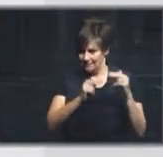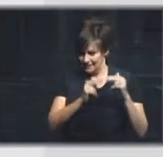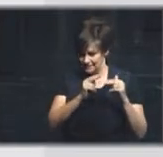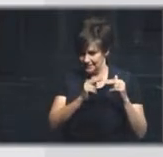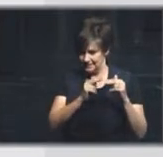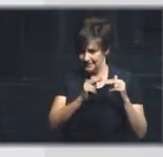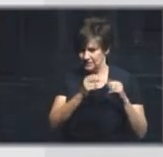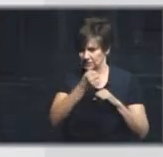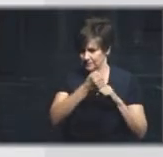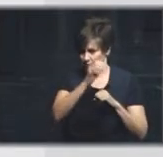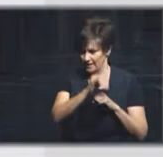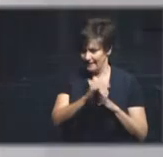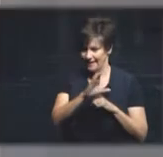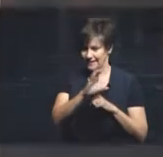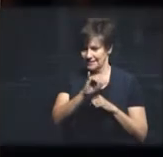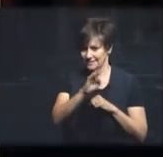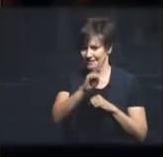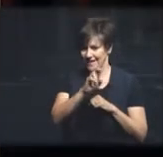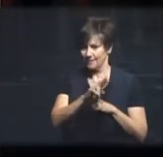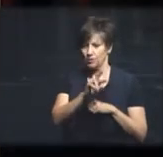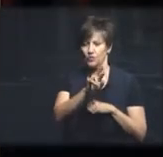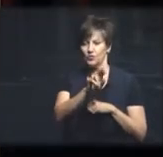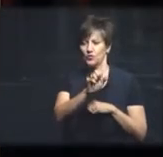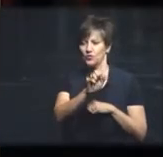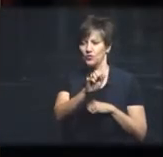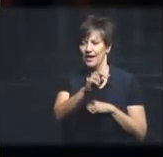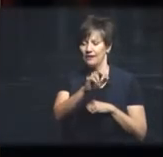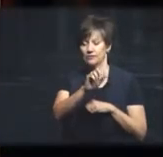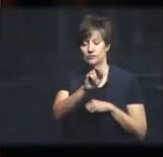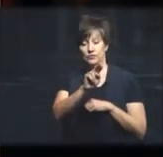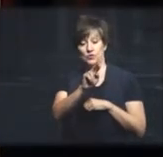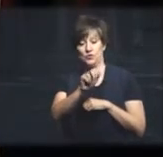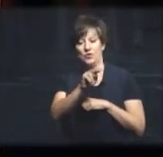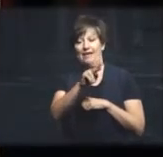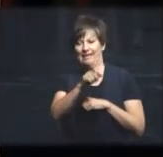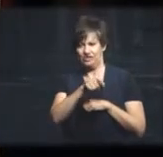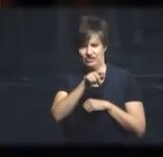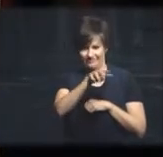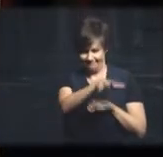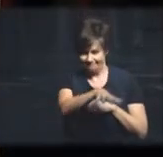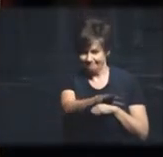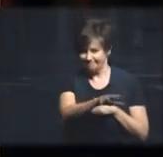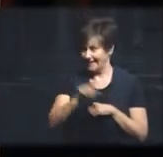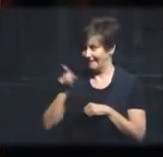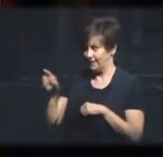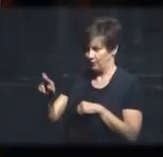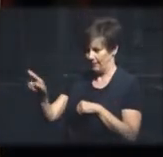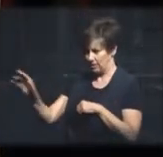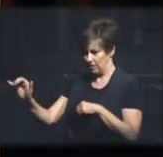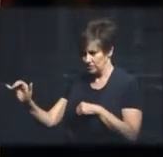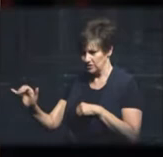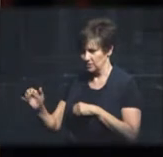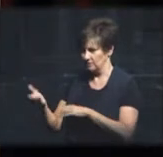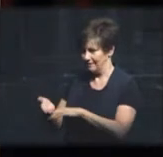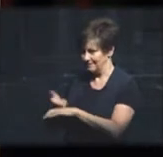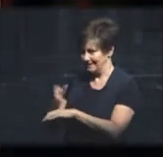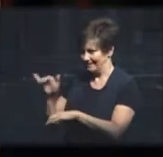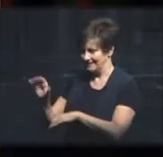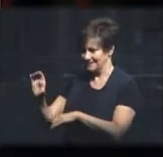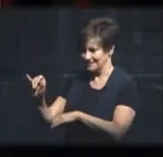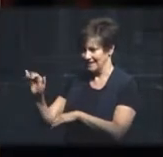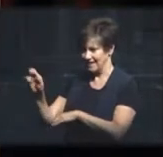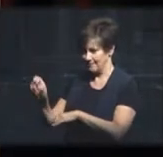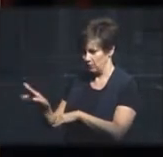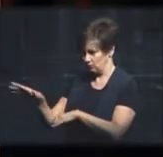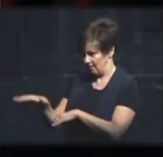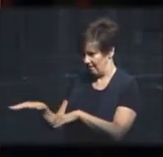create a cyber range as well as one at Rampart. Updating that cyber range, and we're also working to lease space